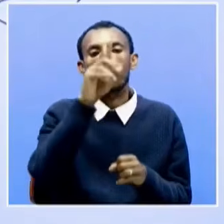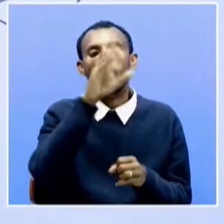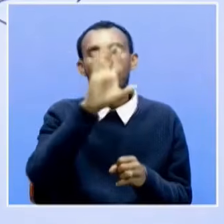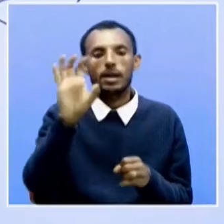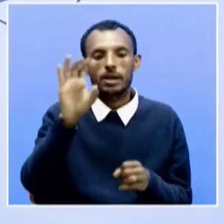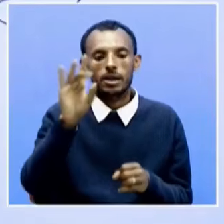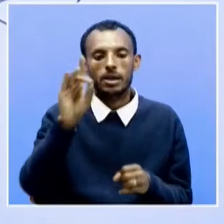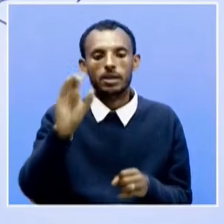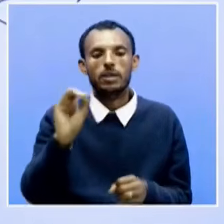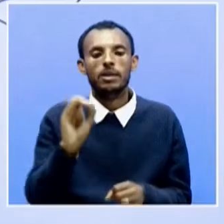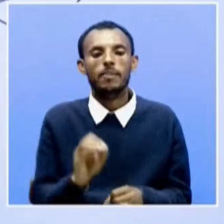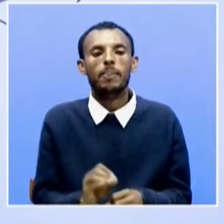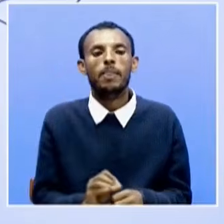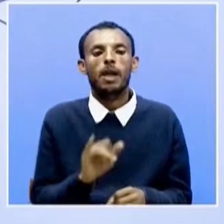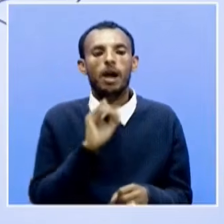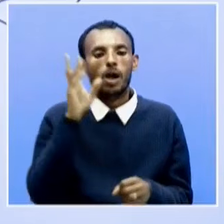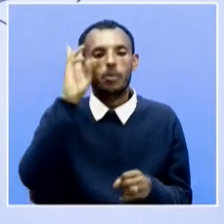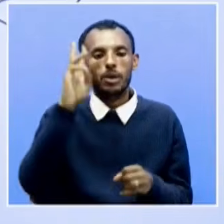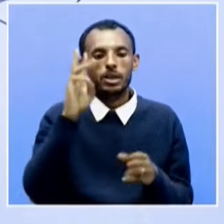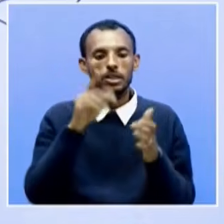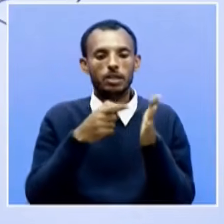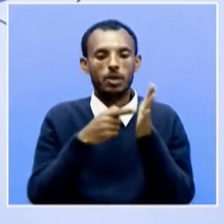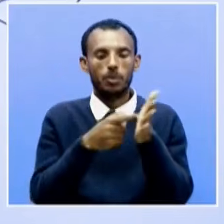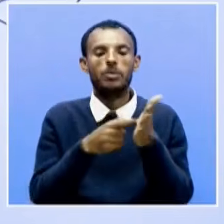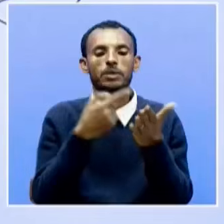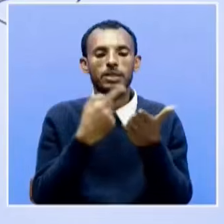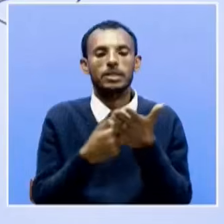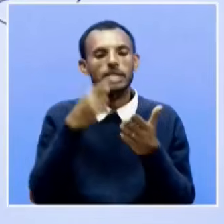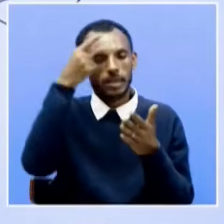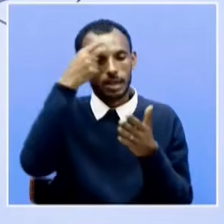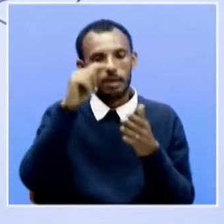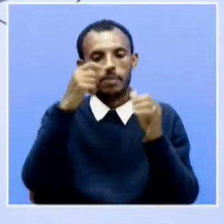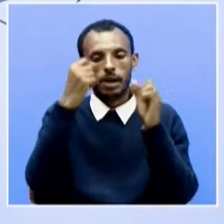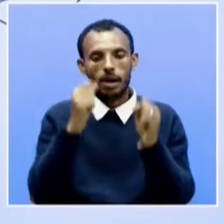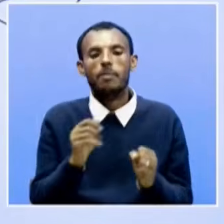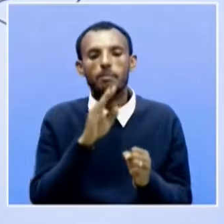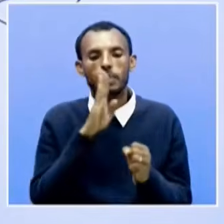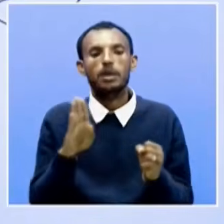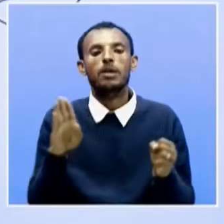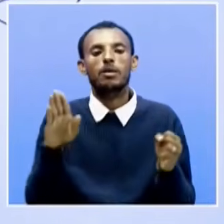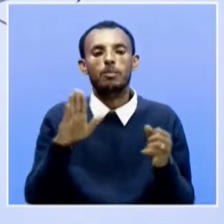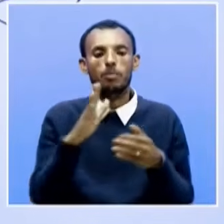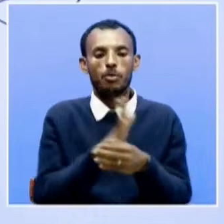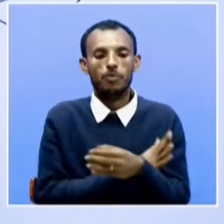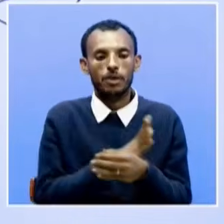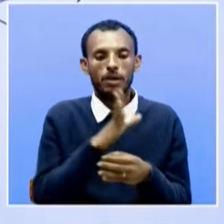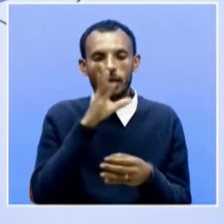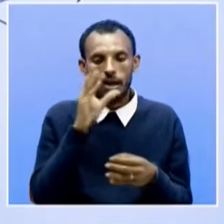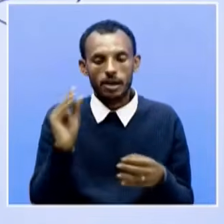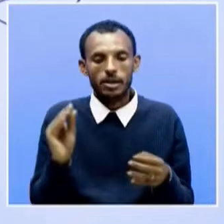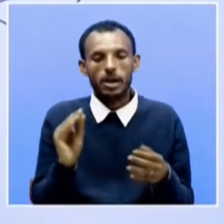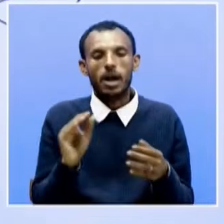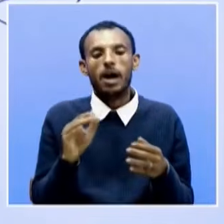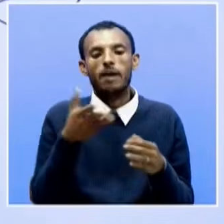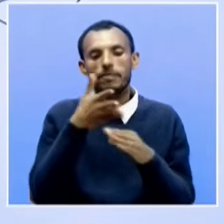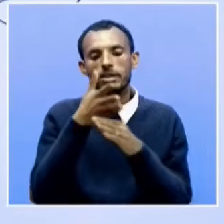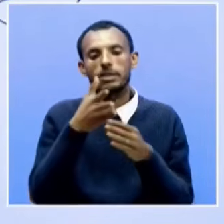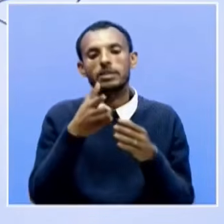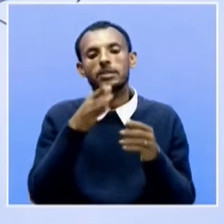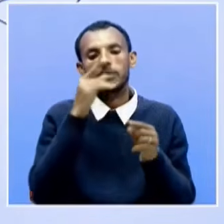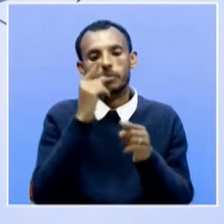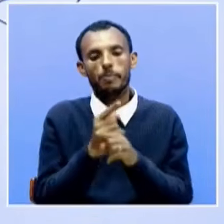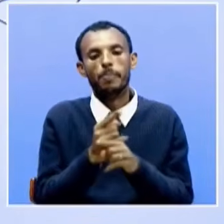degrees. So I will show you how this theorem can be proved. Then after, we will see problems related with